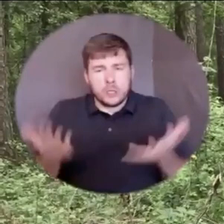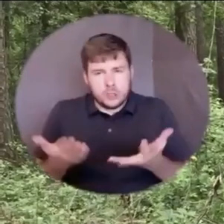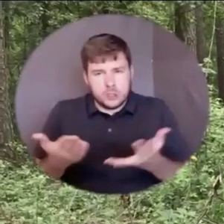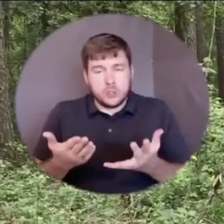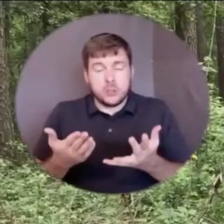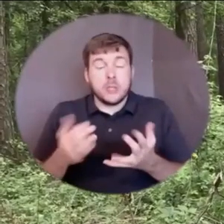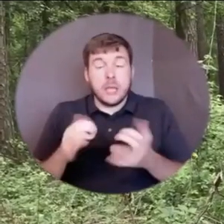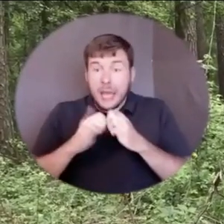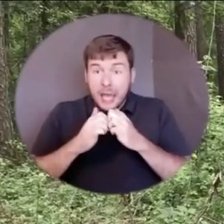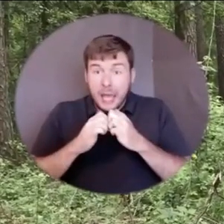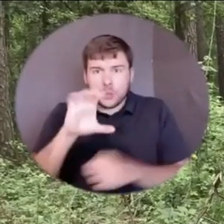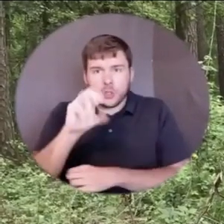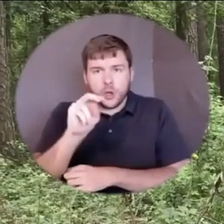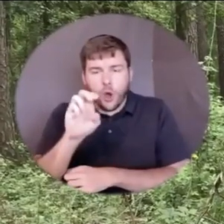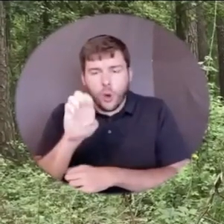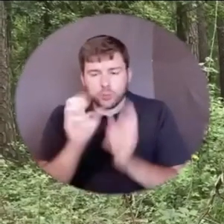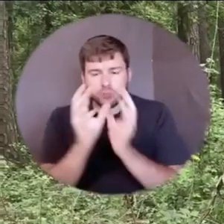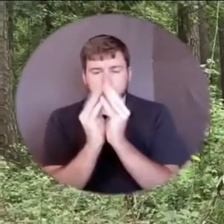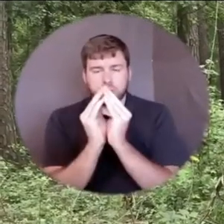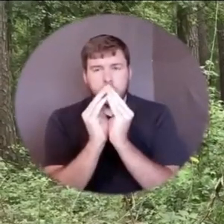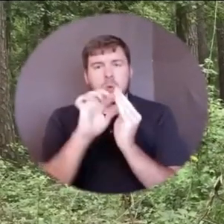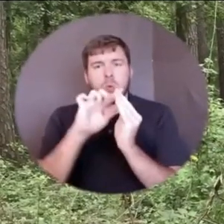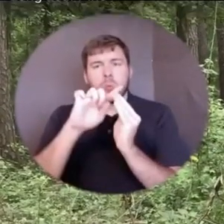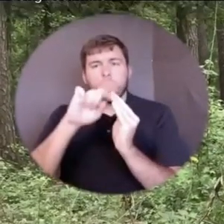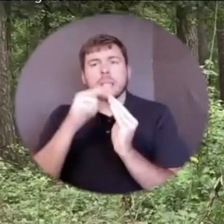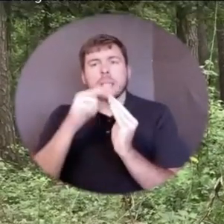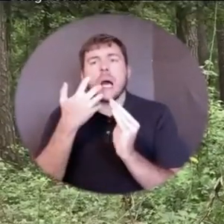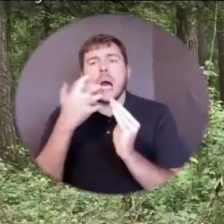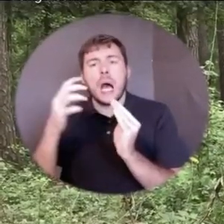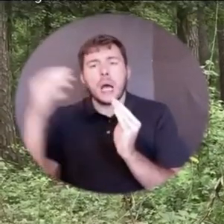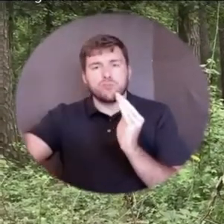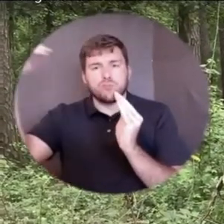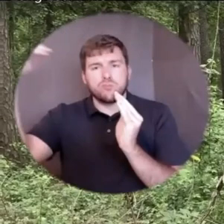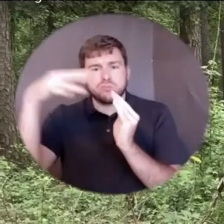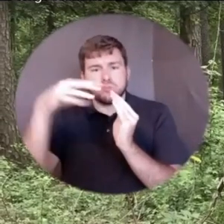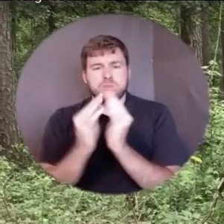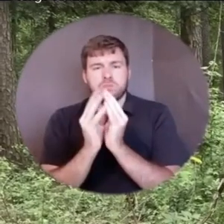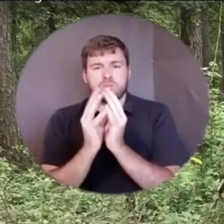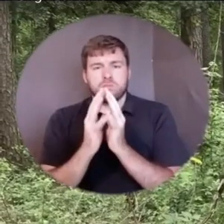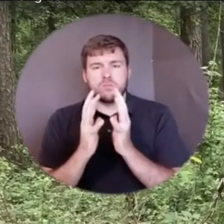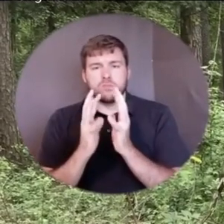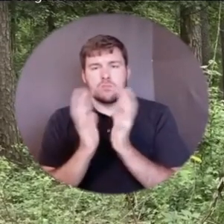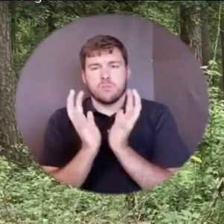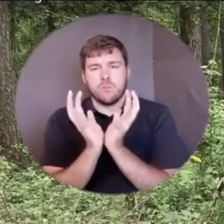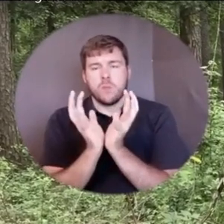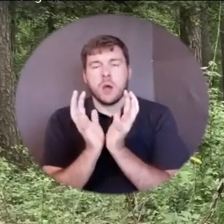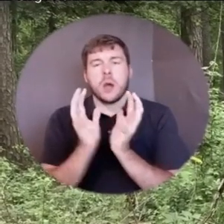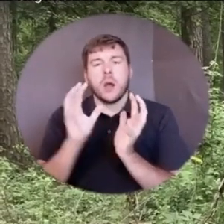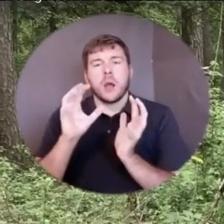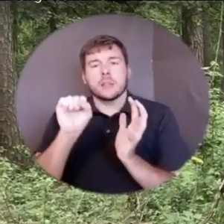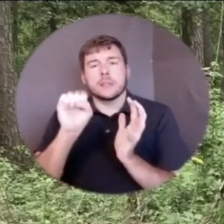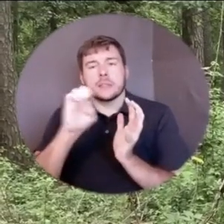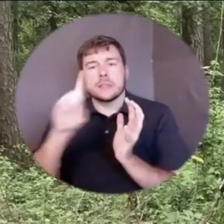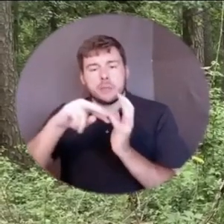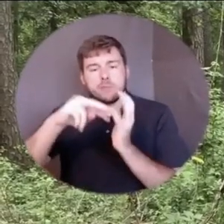when their cones feel the heat of the fire, they release their seeds. And this is also a really important tree species for the endangered woodpecker species,